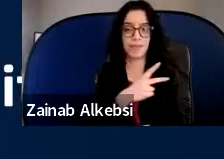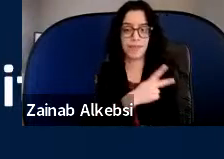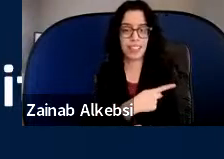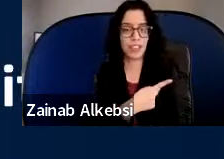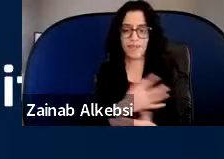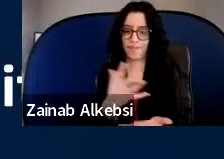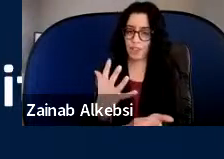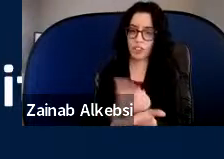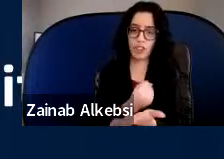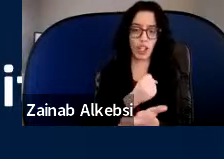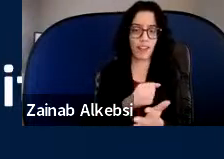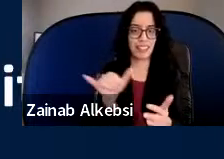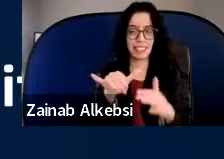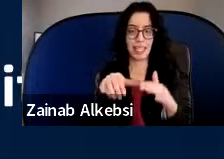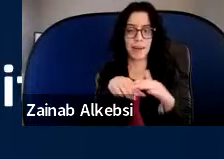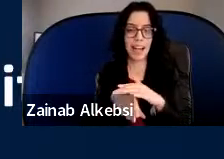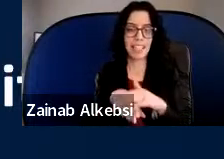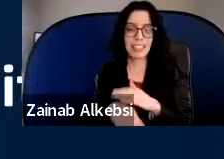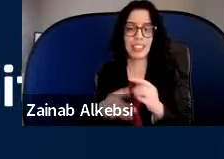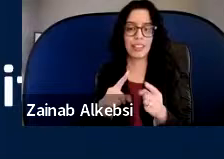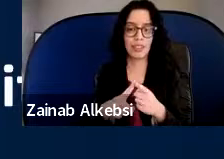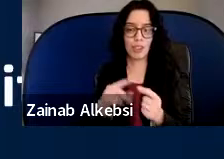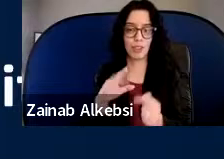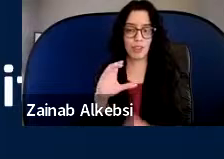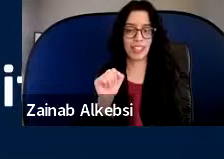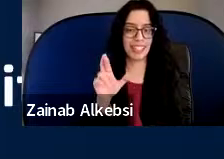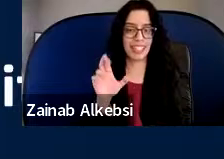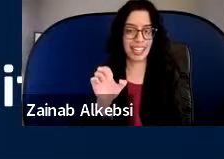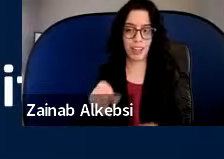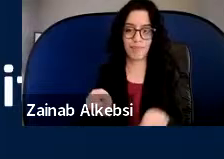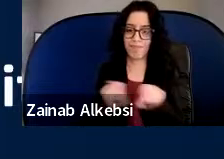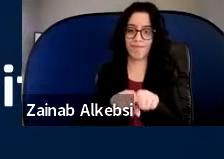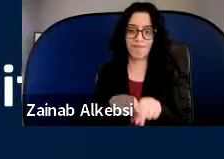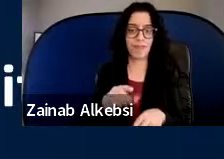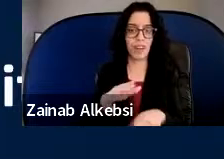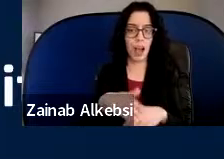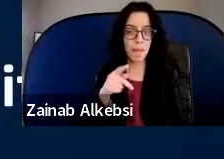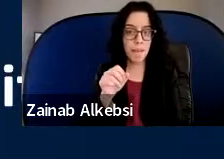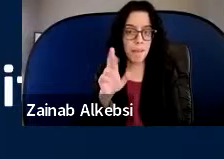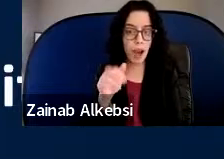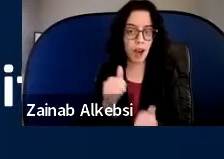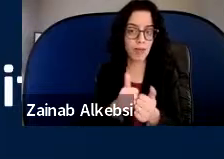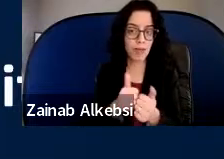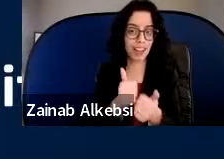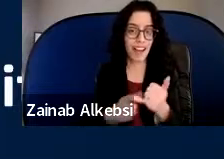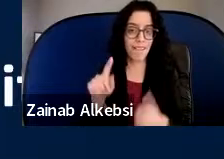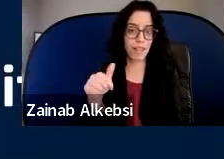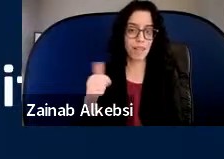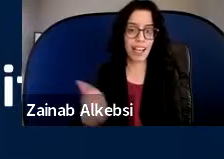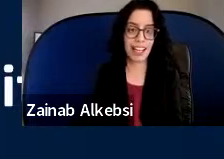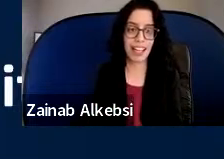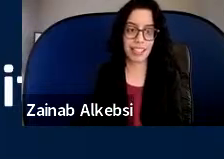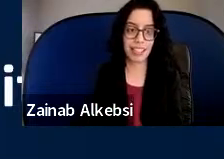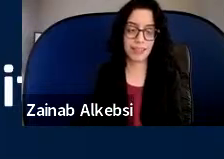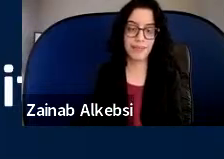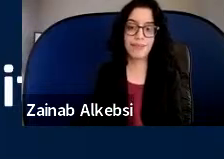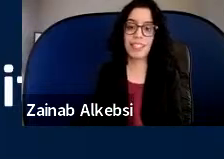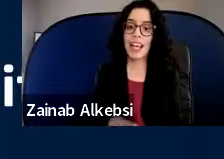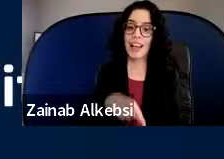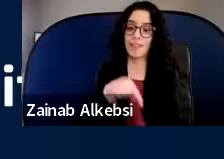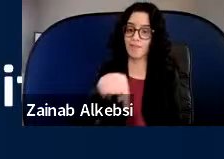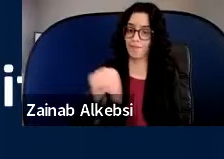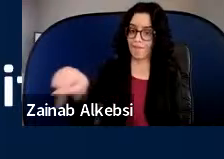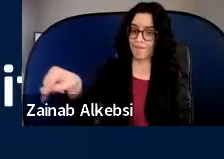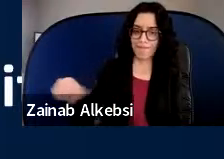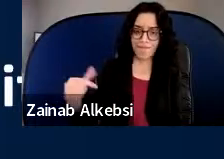for our community, and it should not be the case. Deaf, deafblind, and hard of hearing patients should have the same